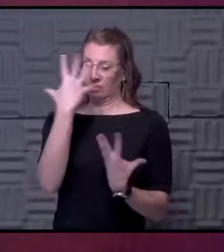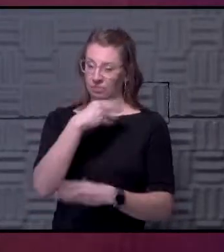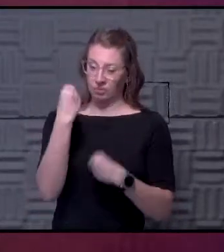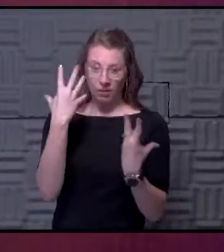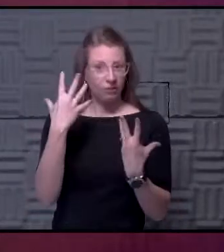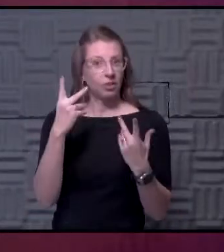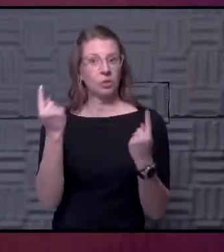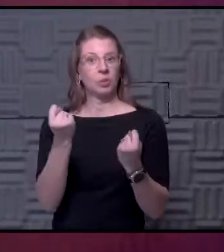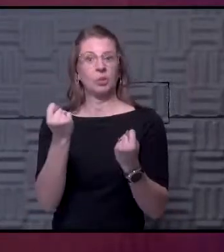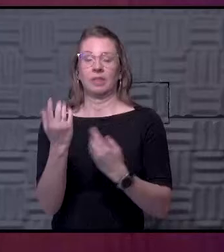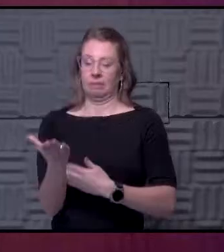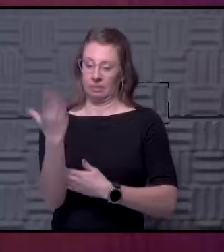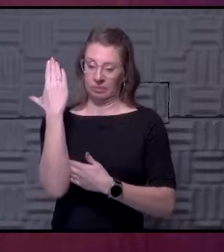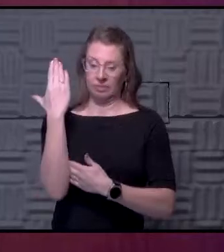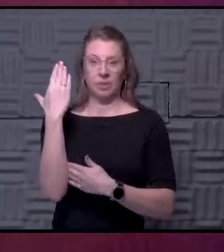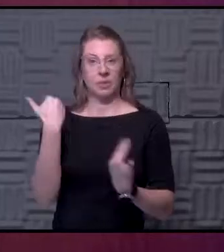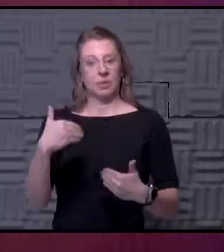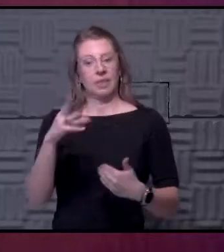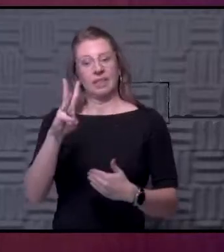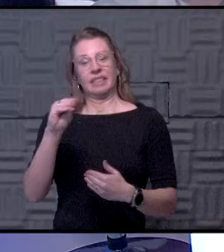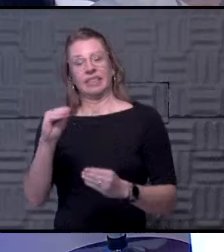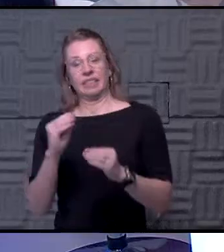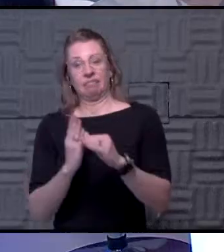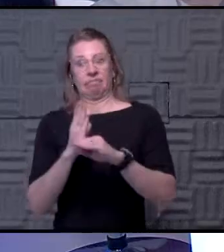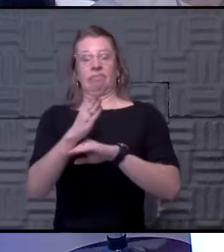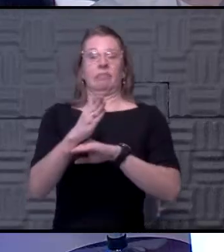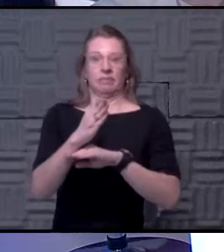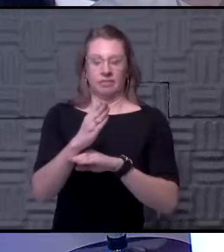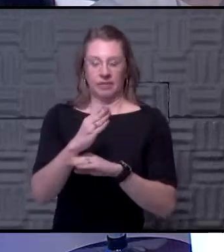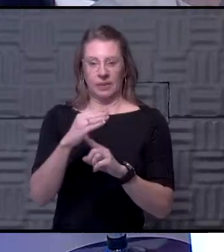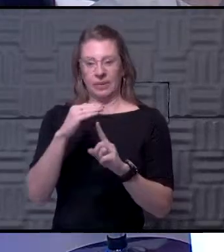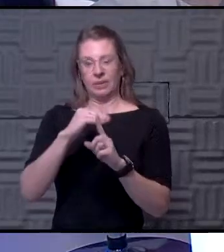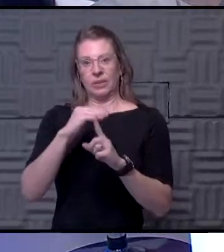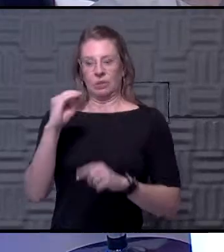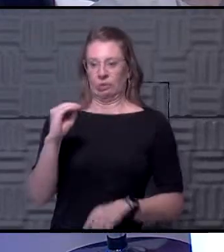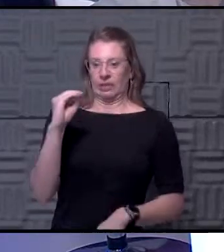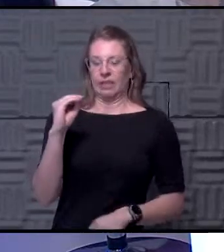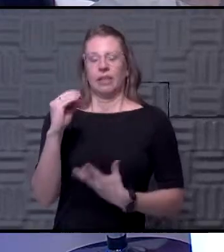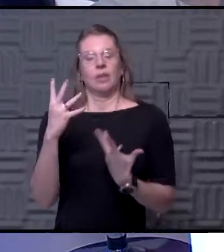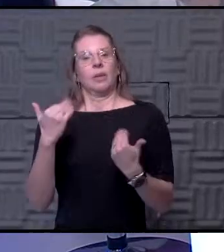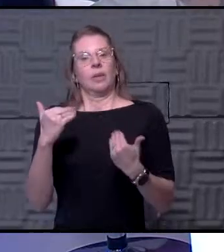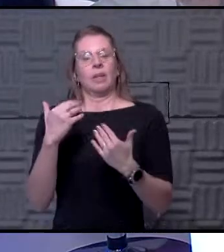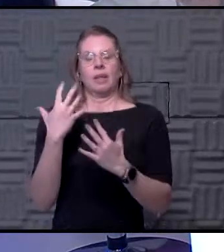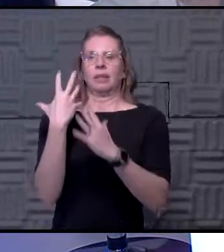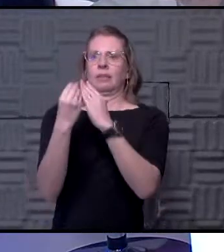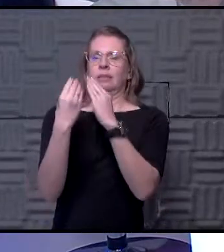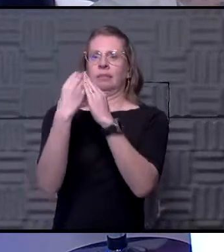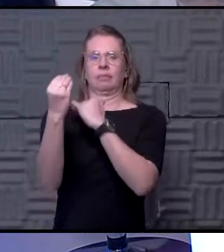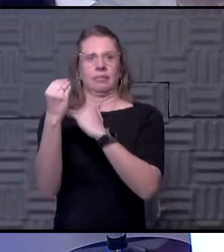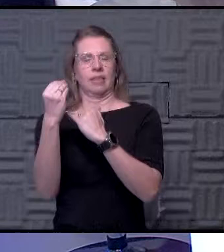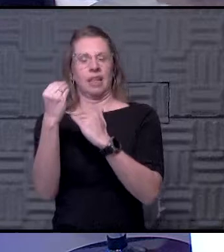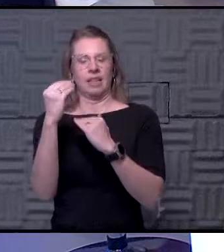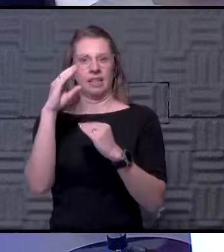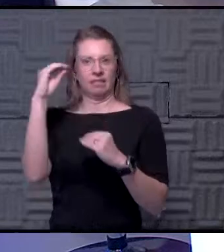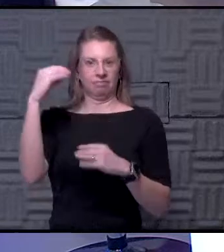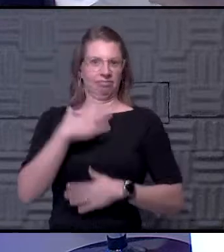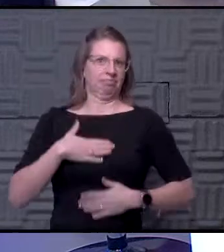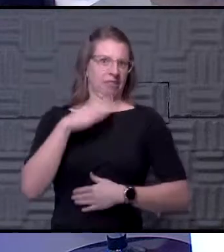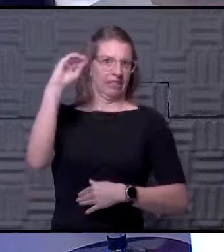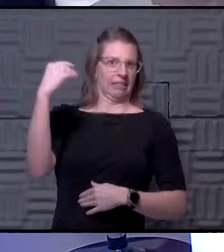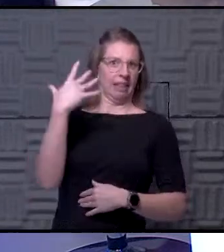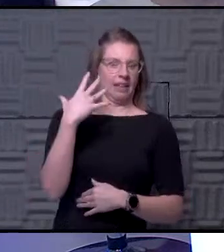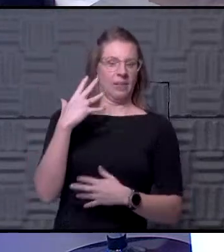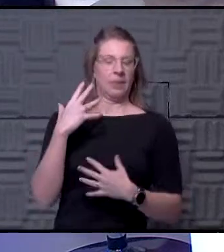Tuesday morning. 60-plus degrees. Time to get outside, enjoy a little sunlight, and start to